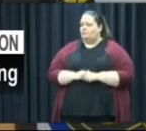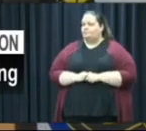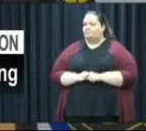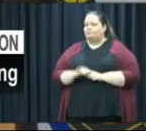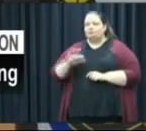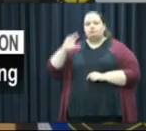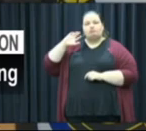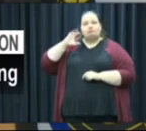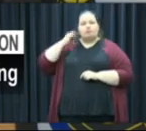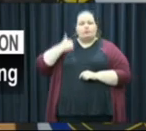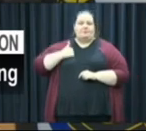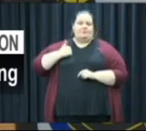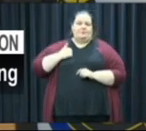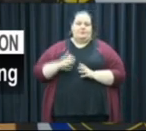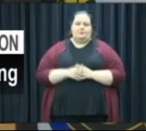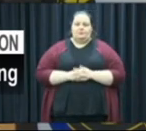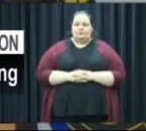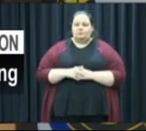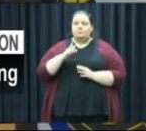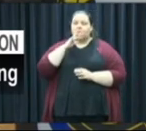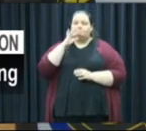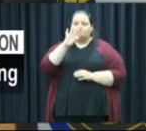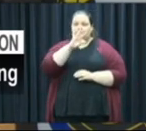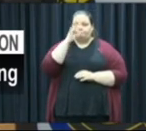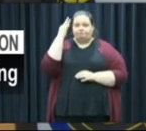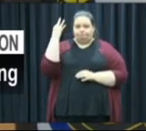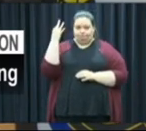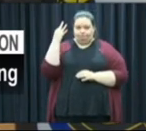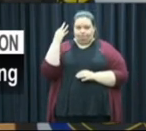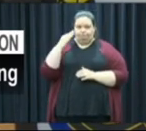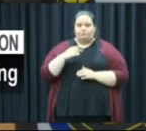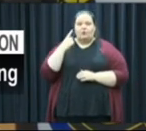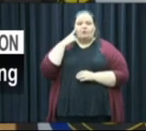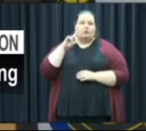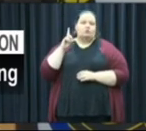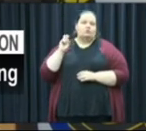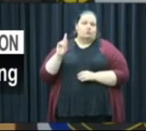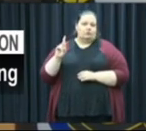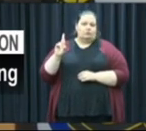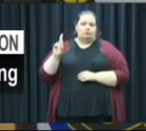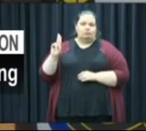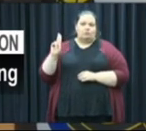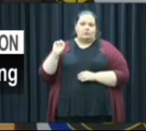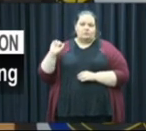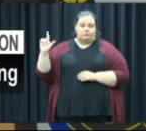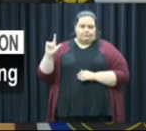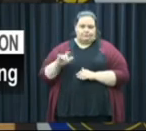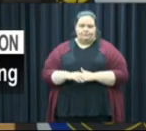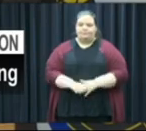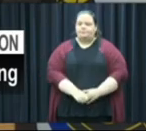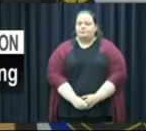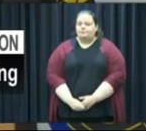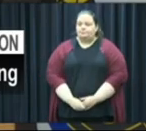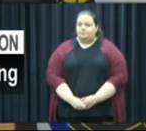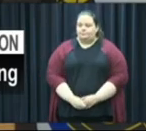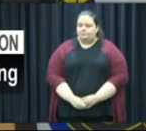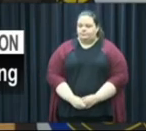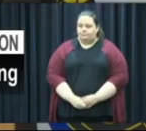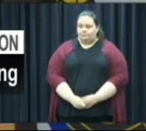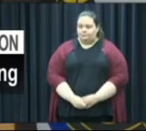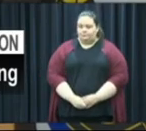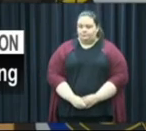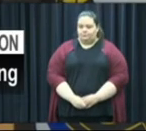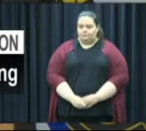Radio-Canada. Oui, bonjour. C'est une question pour Dr. Russell. Comme vous l'avez souligné, vous l'avez vu, il y a eu